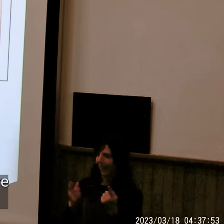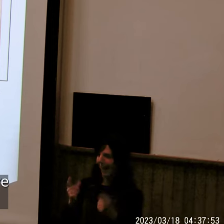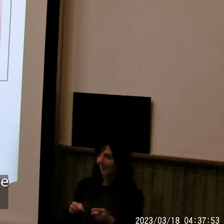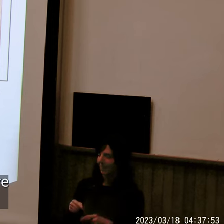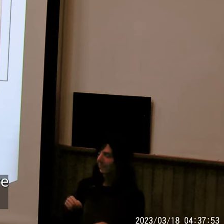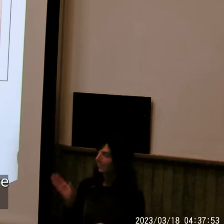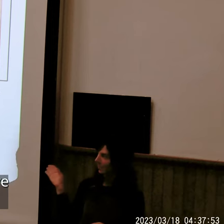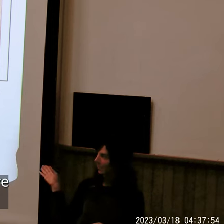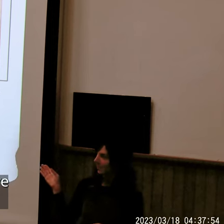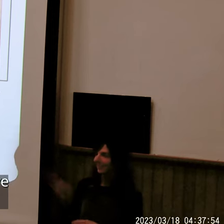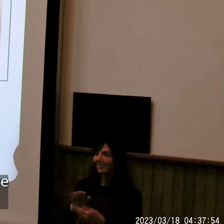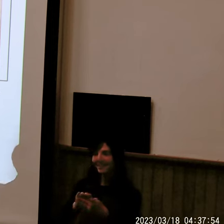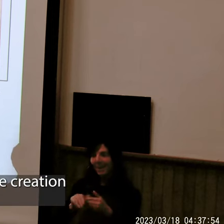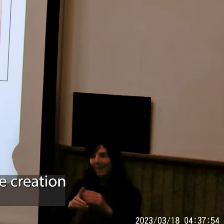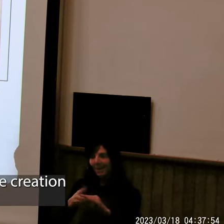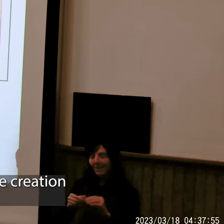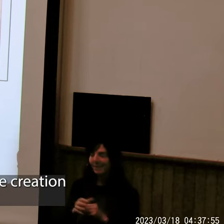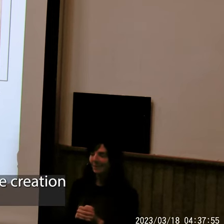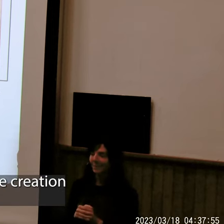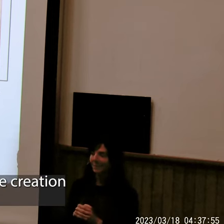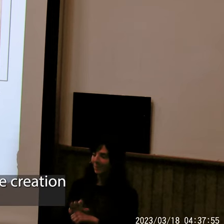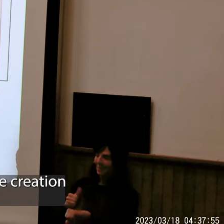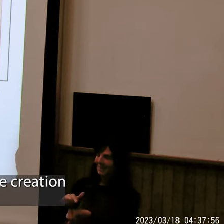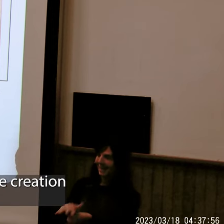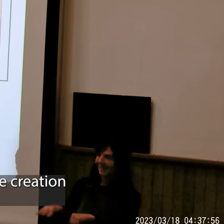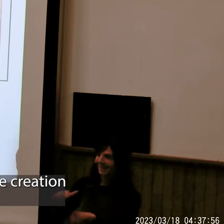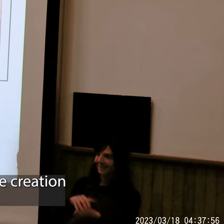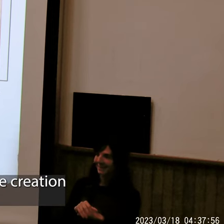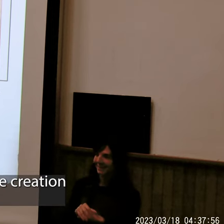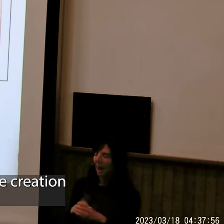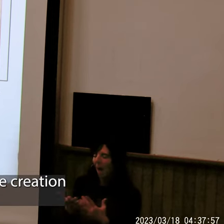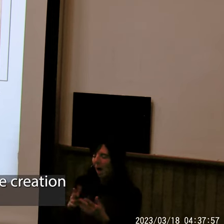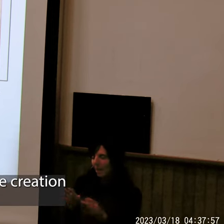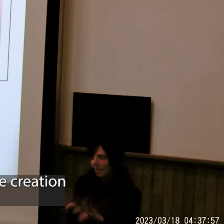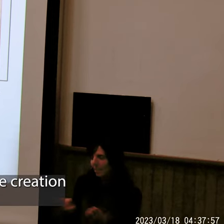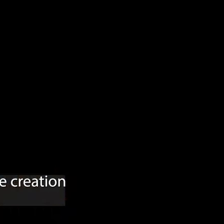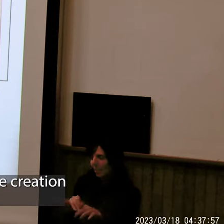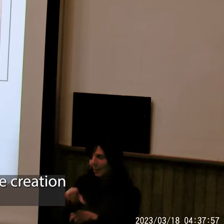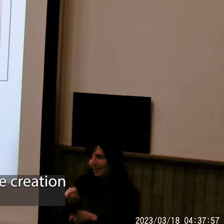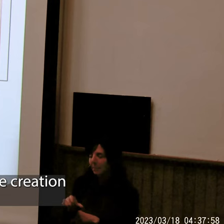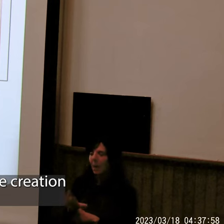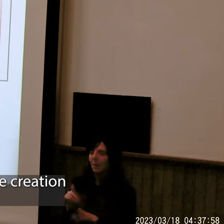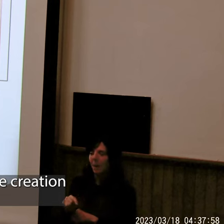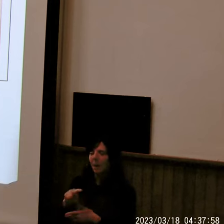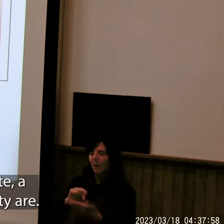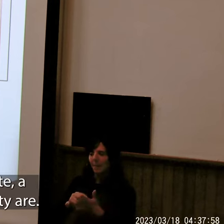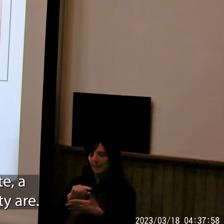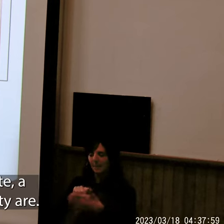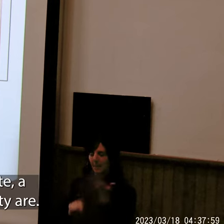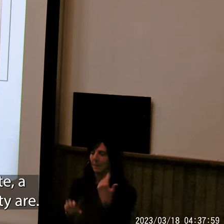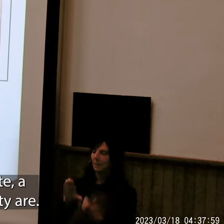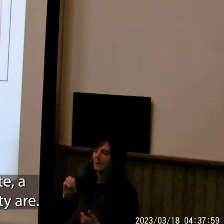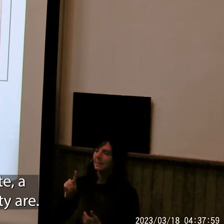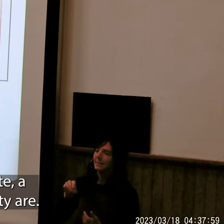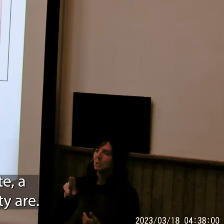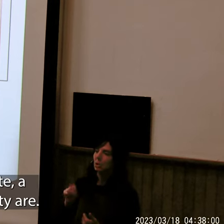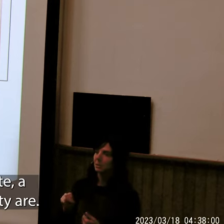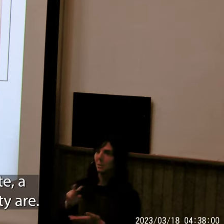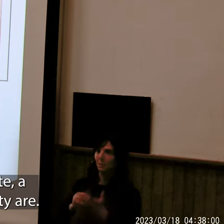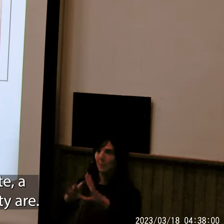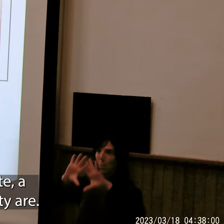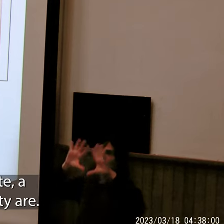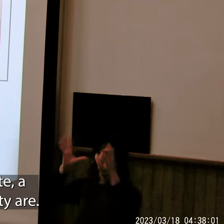the creation of a narrative or a setting, though those are also important, but the creation of a set of conditions for how a world itself